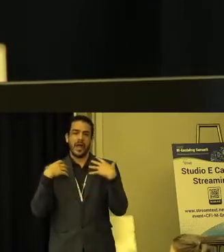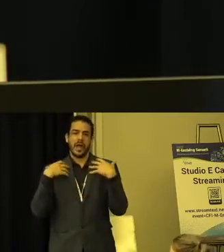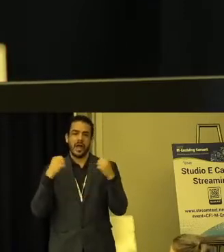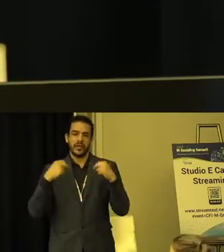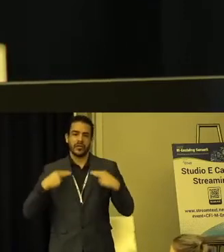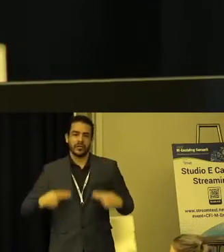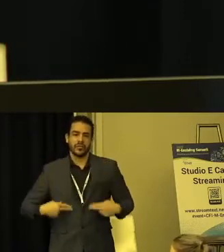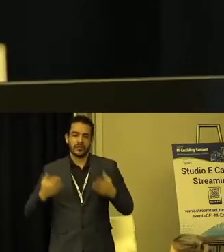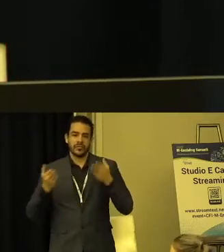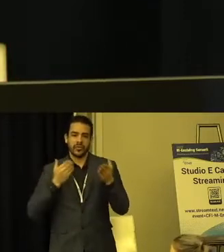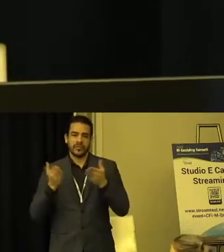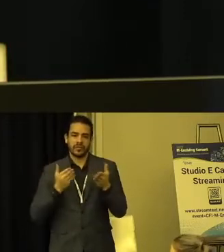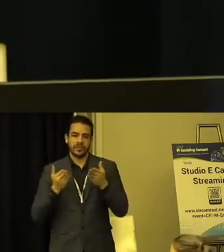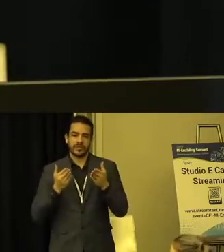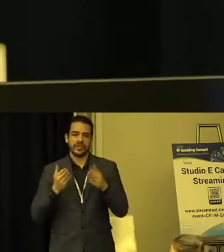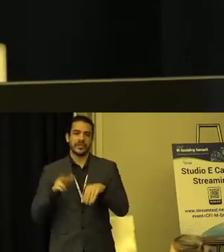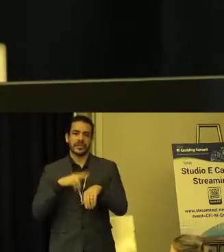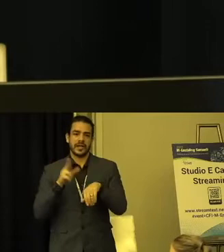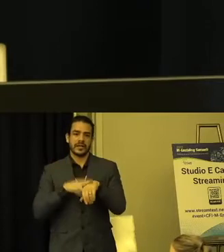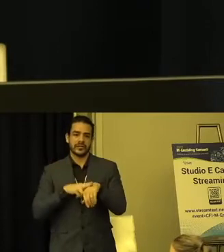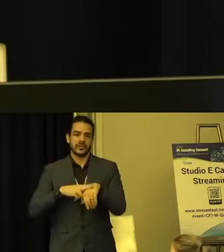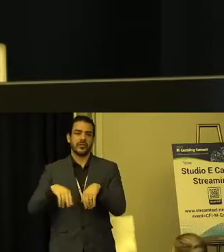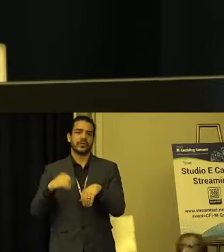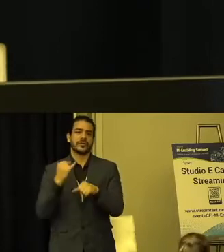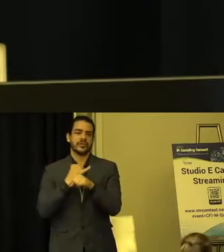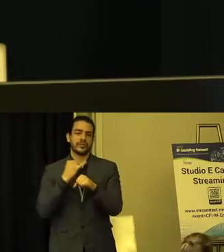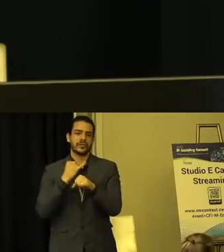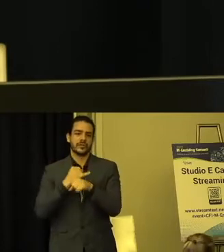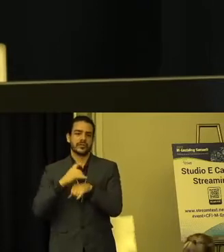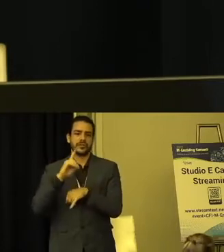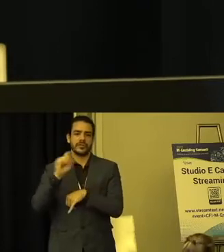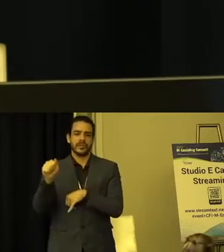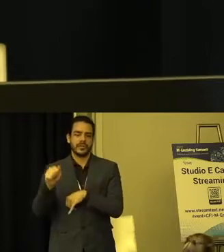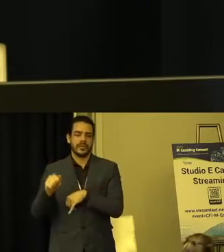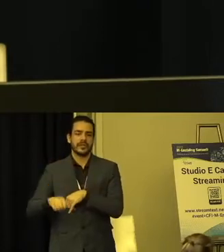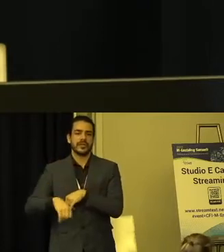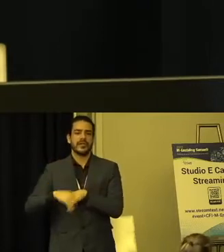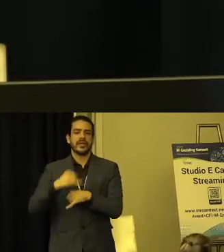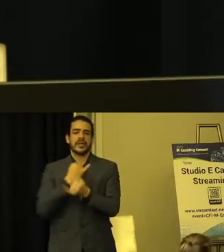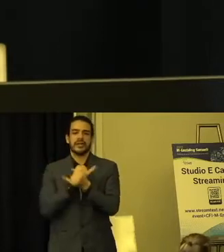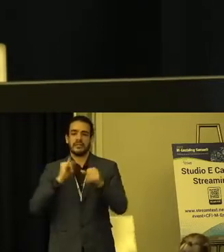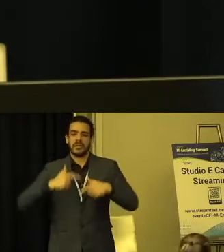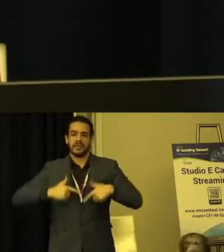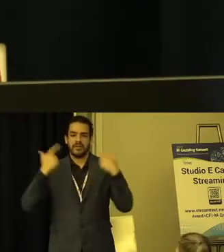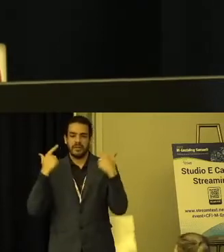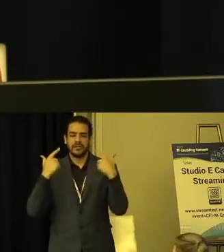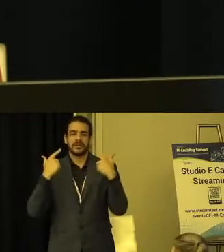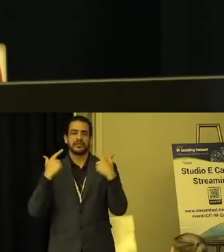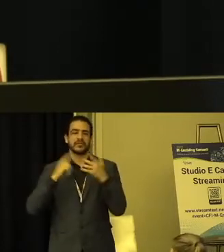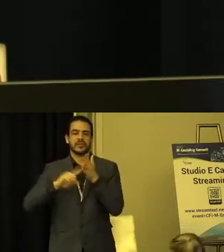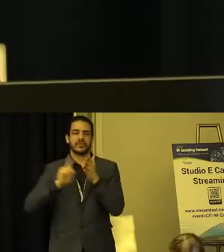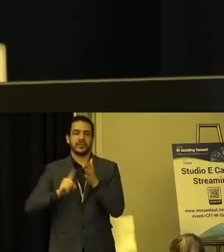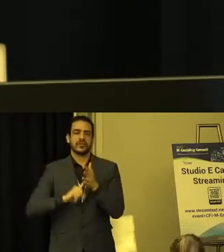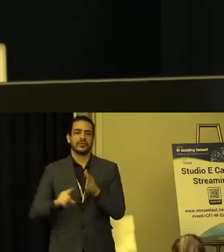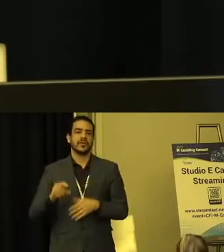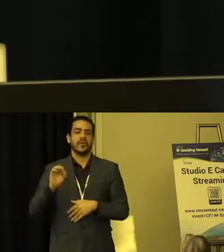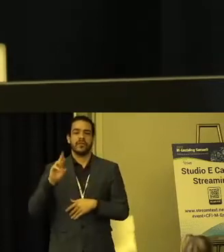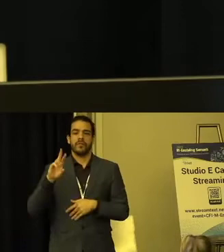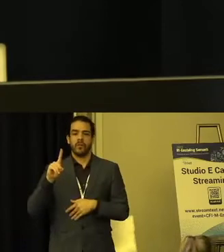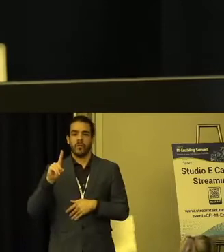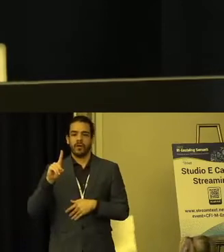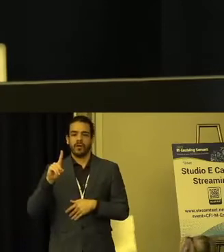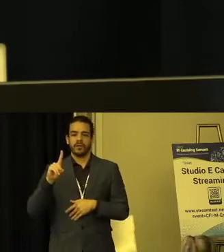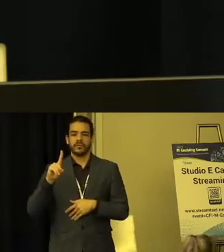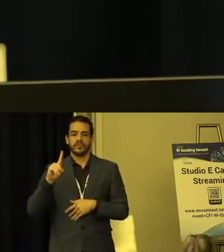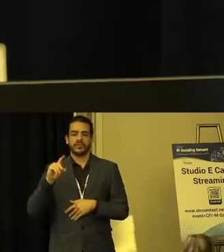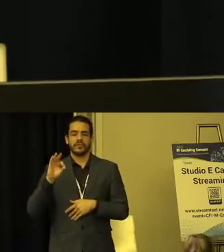National Institute on Disability, Independent Living, Rehabilitation and Research. From the Ford Foundation, also